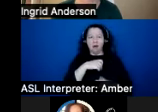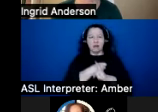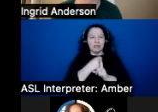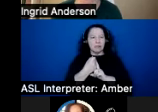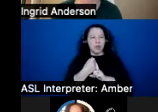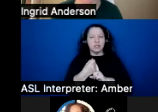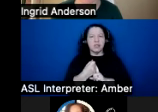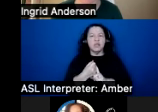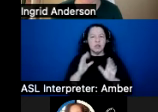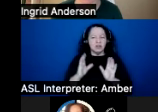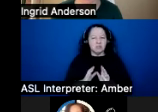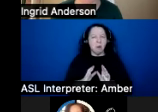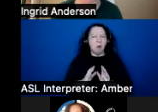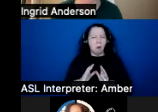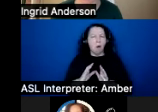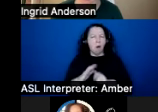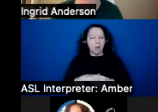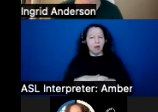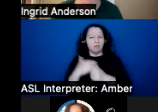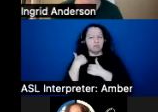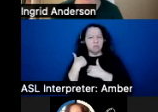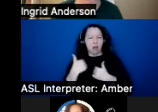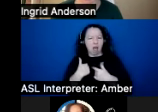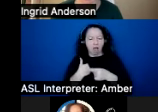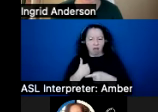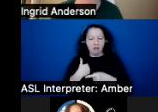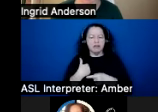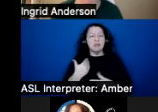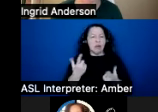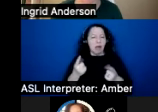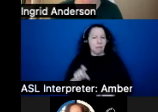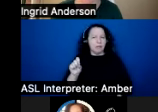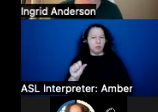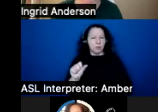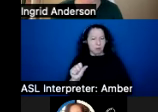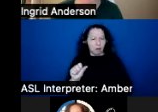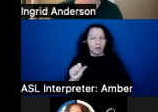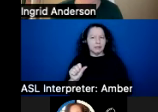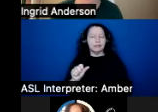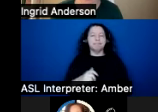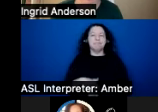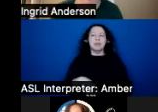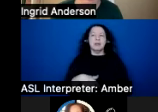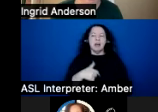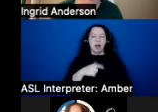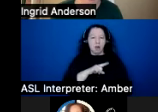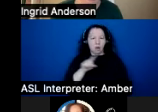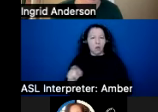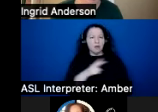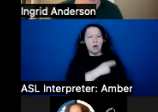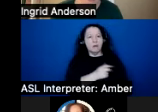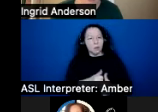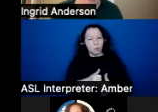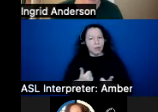smaller jurisdictions had a sexual assault happen, and I was at the hospital with the